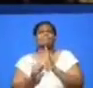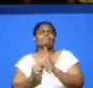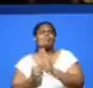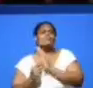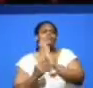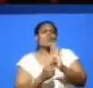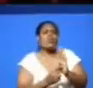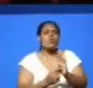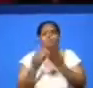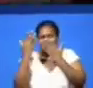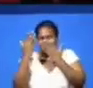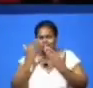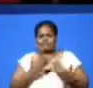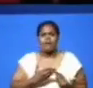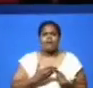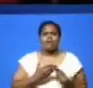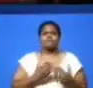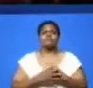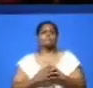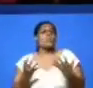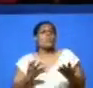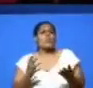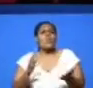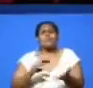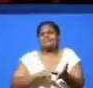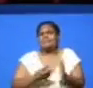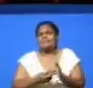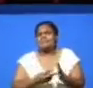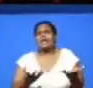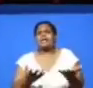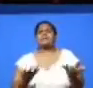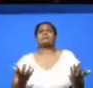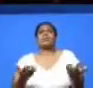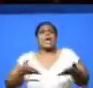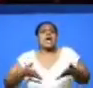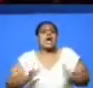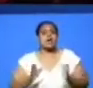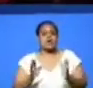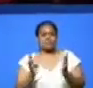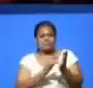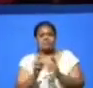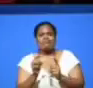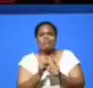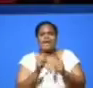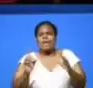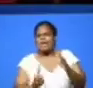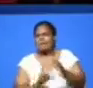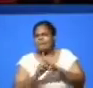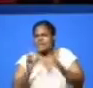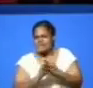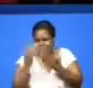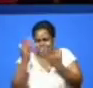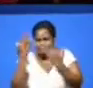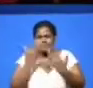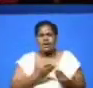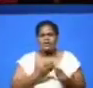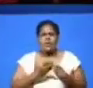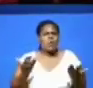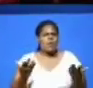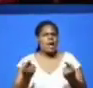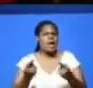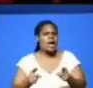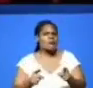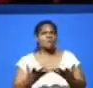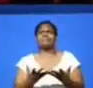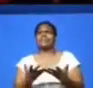of sorrow. What is it then that would make the word of God appear this way in sorrow? What is it that